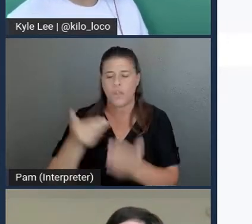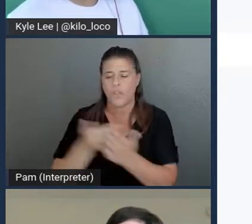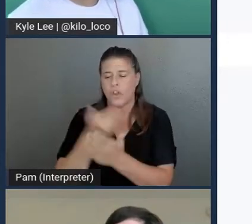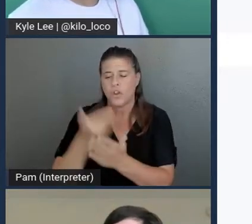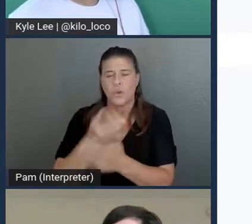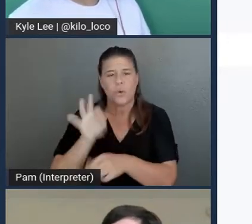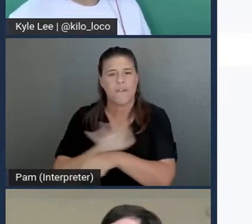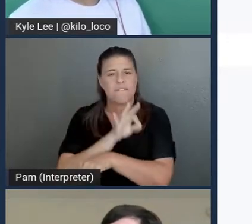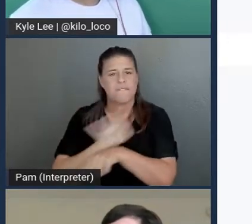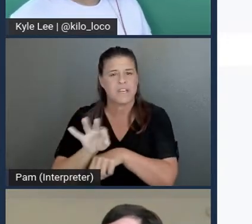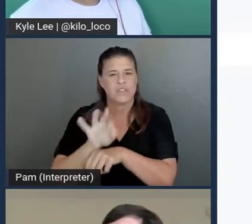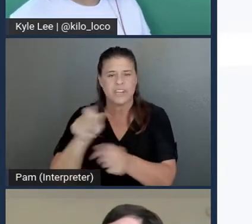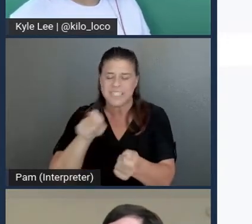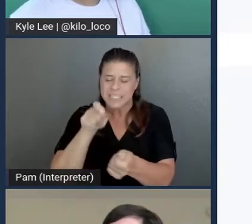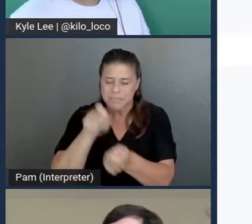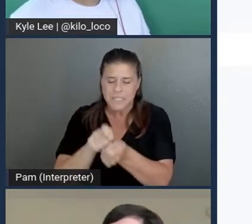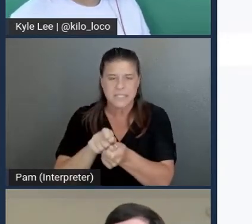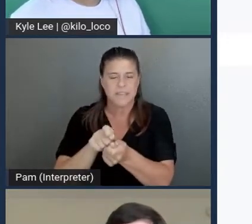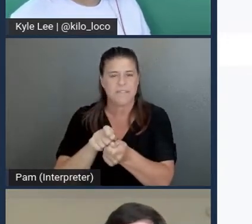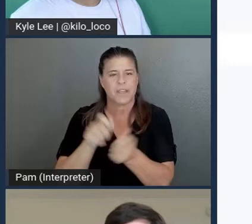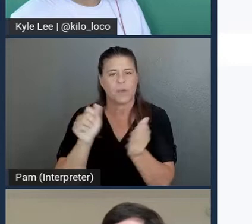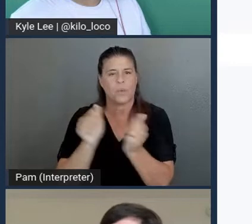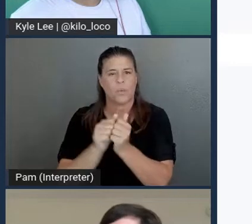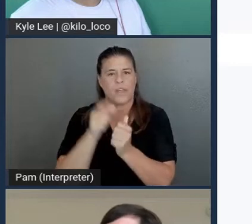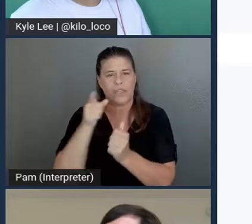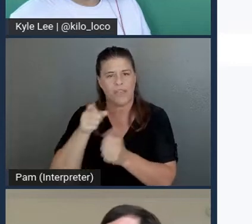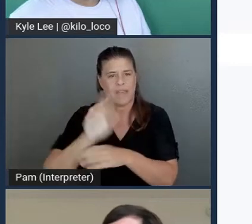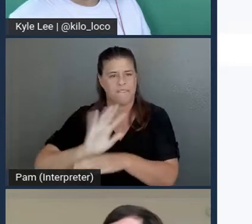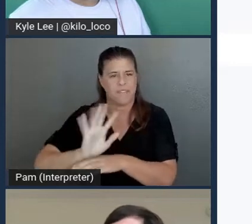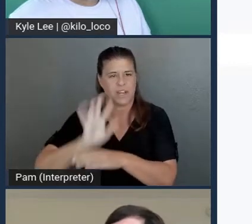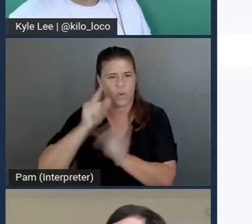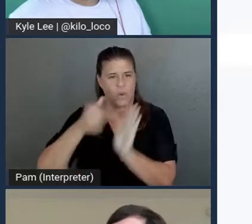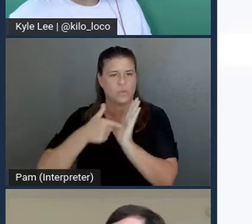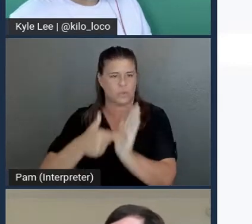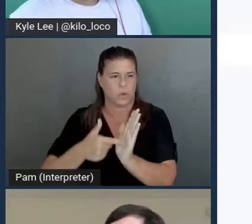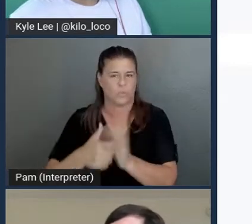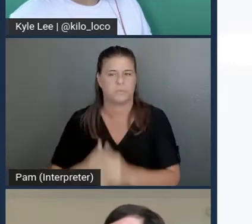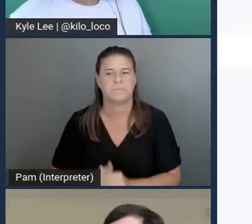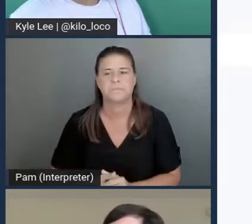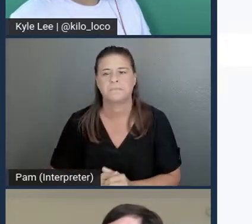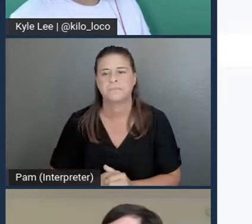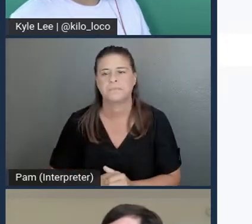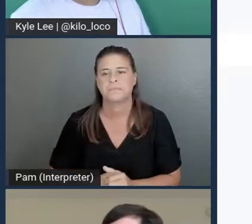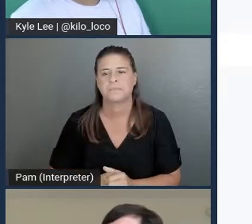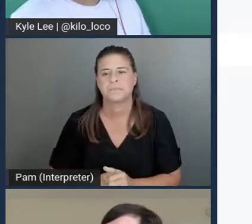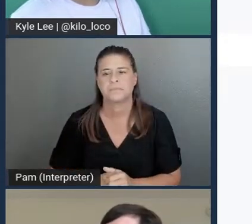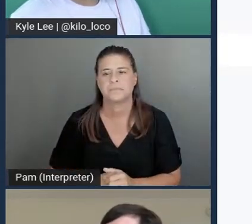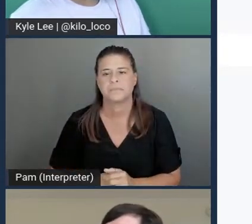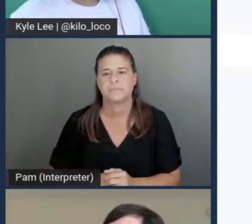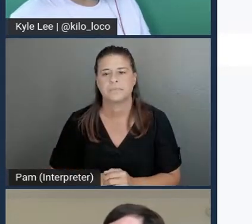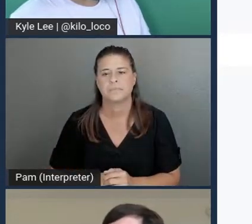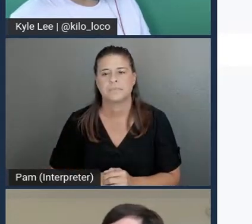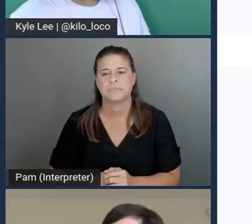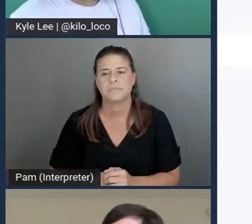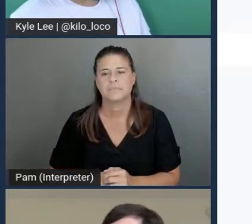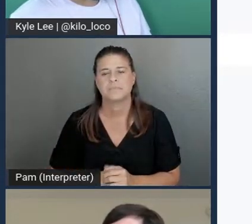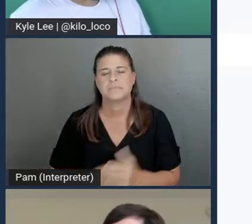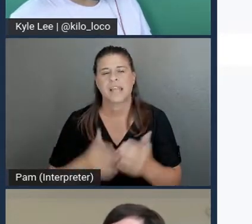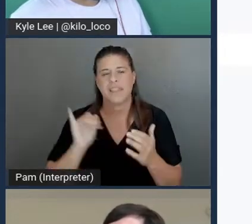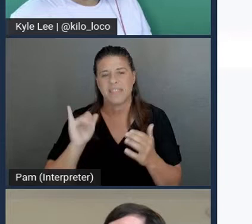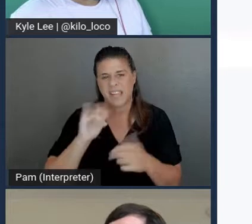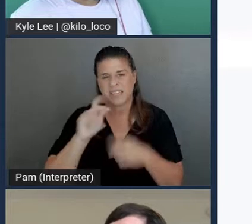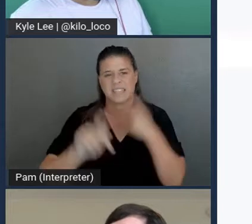feature specific to this video that I'm going to show. And what you get is you get the type of segment.